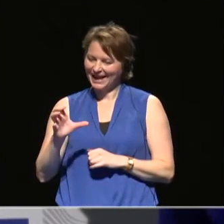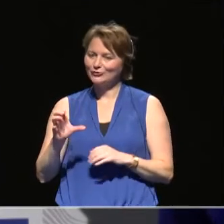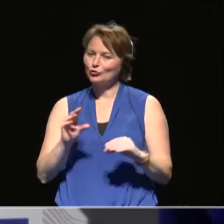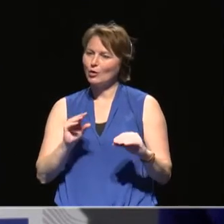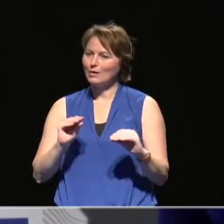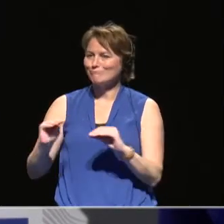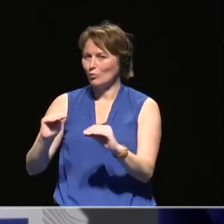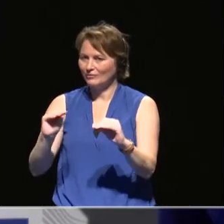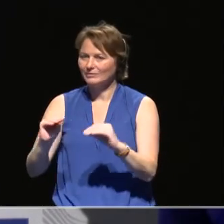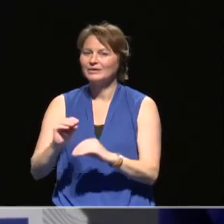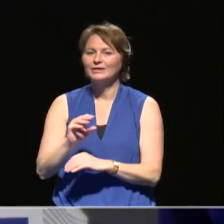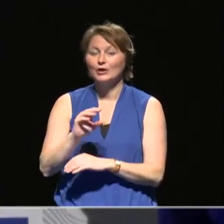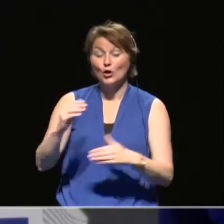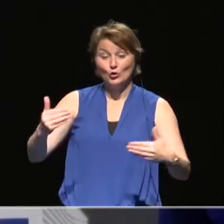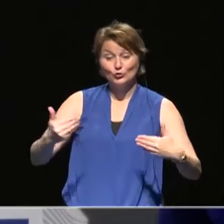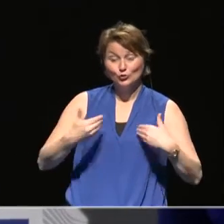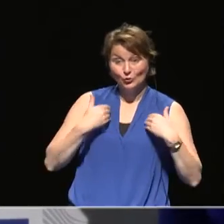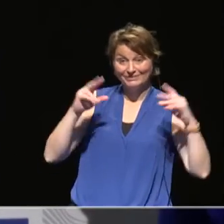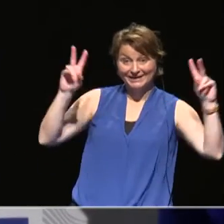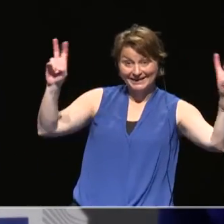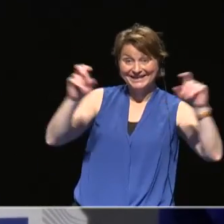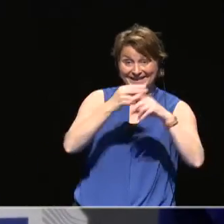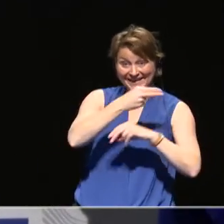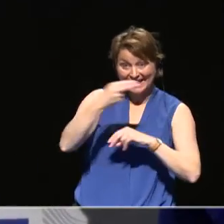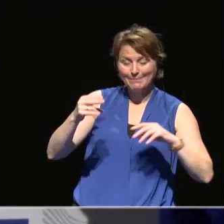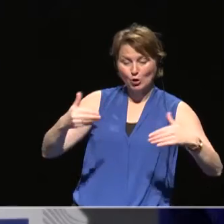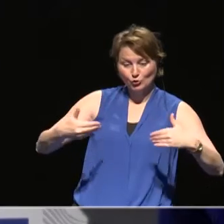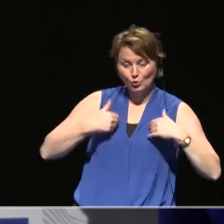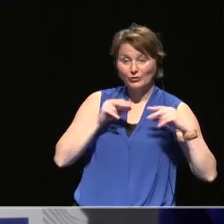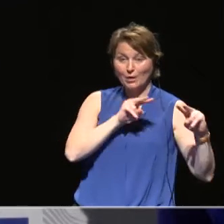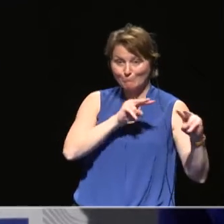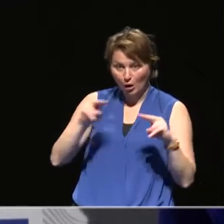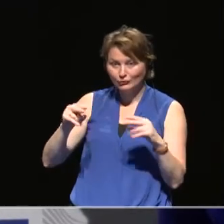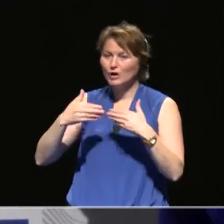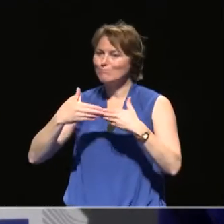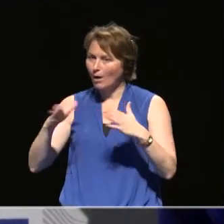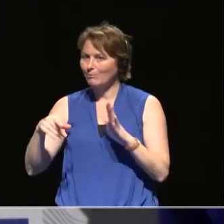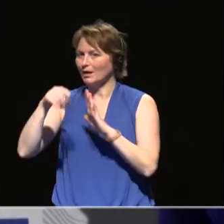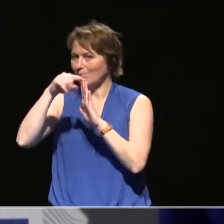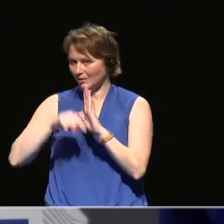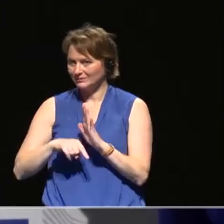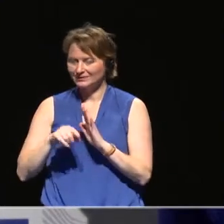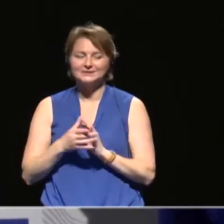called Youth Monitoring on Public Policies. We